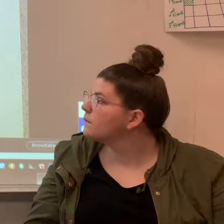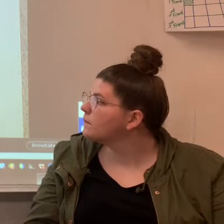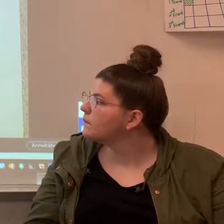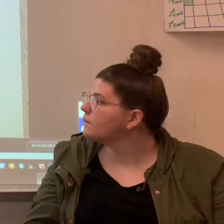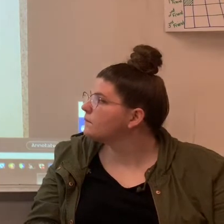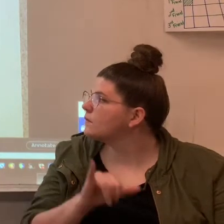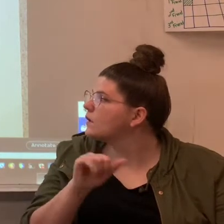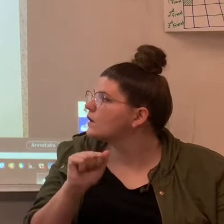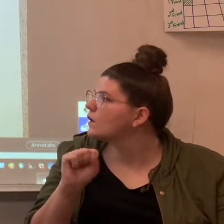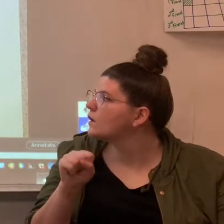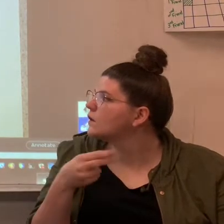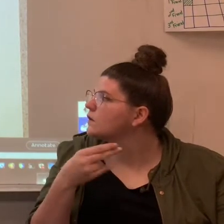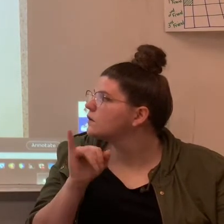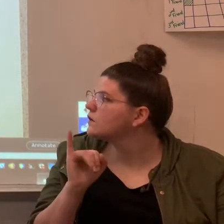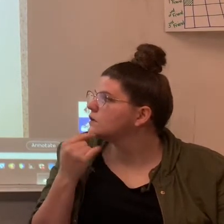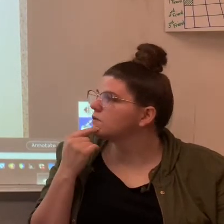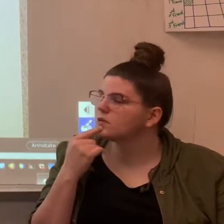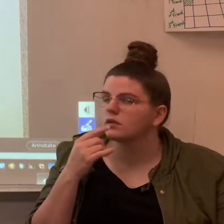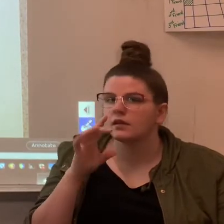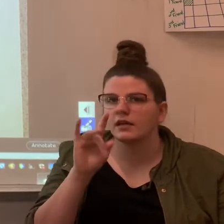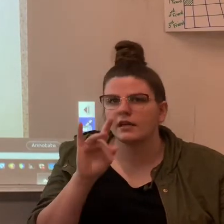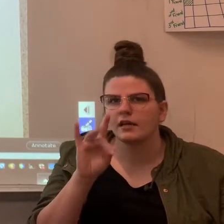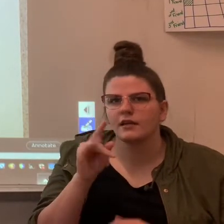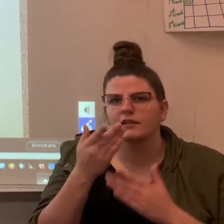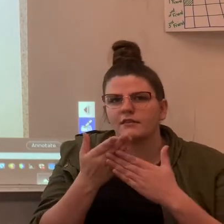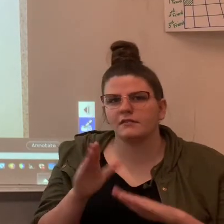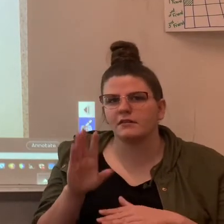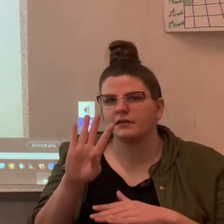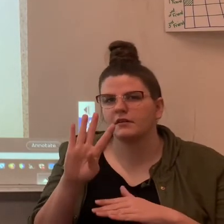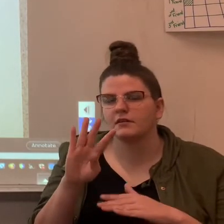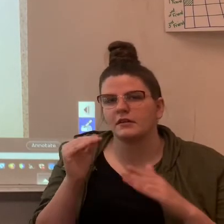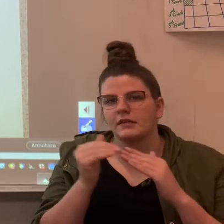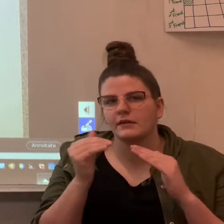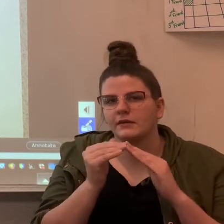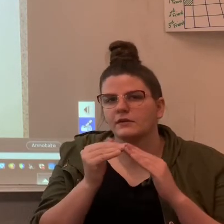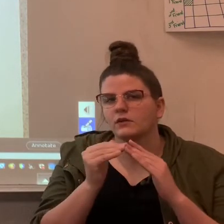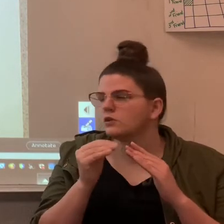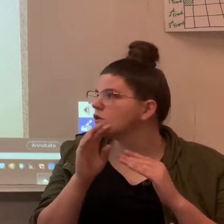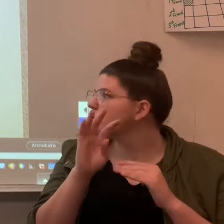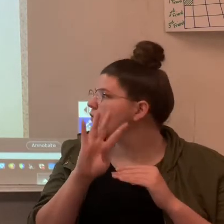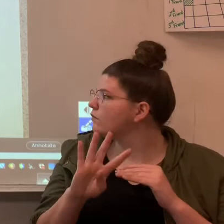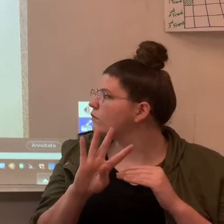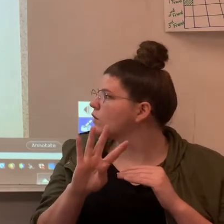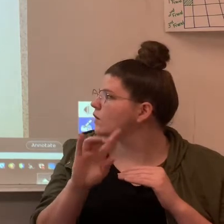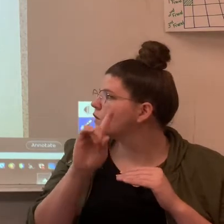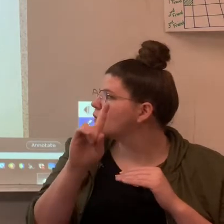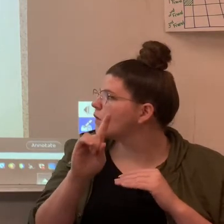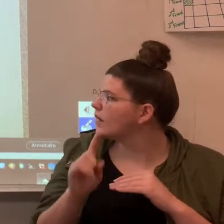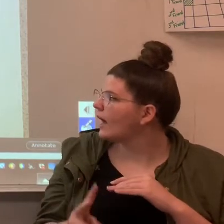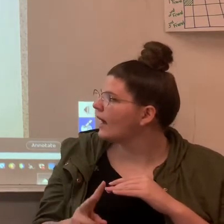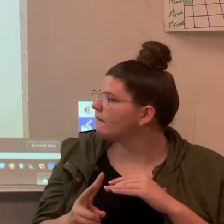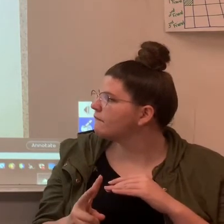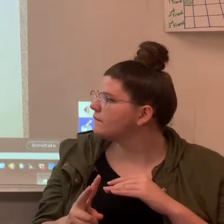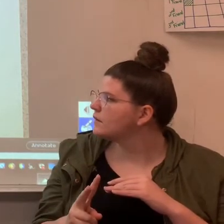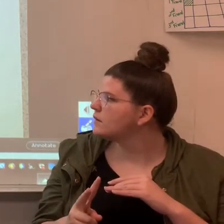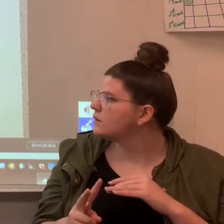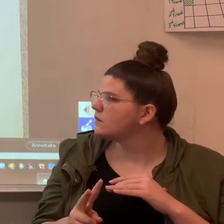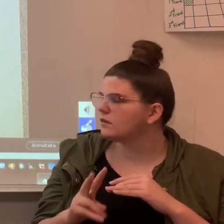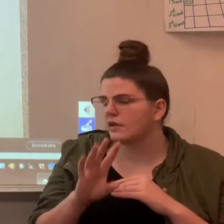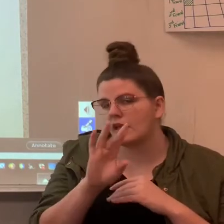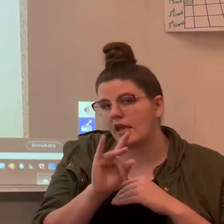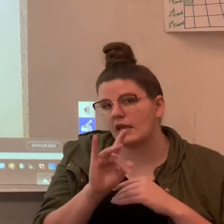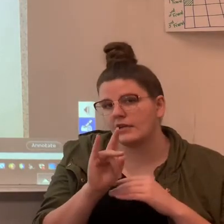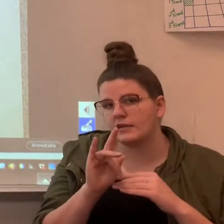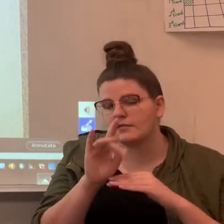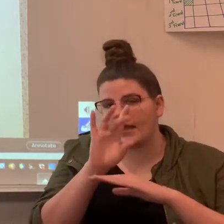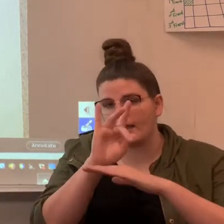Yashi says that 18 divided by 4 is equal to 4 1/2. Is she correct? Well, if I took 18 divided by 4 and